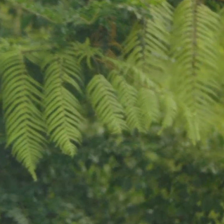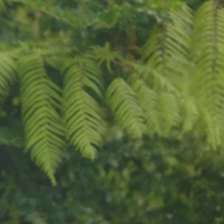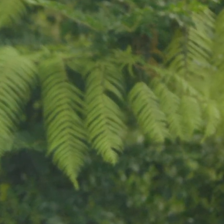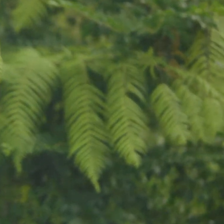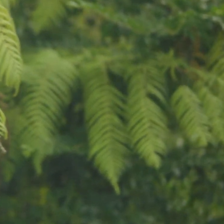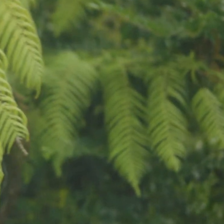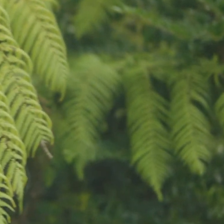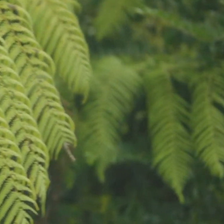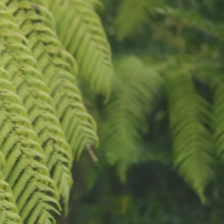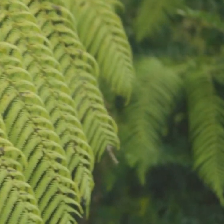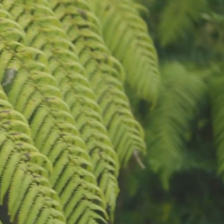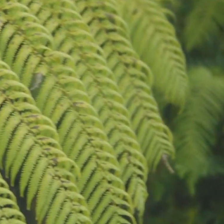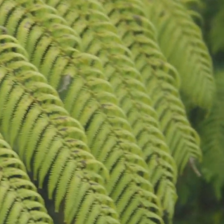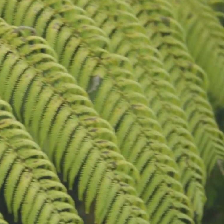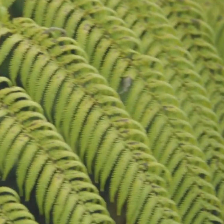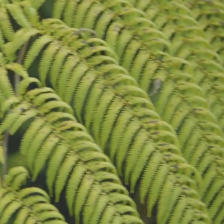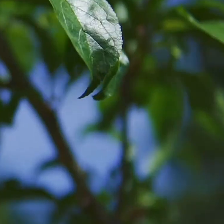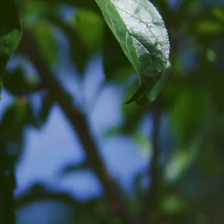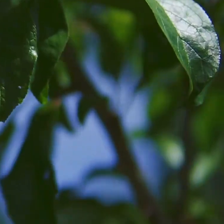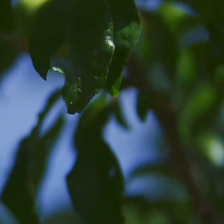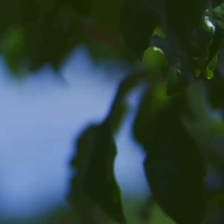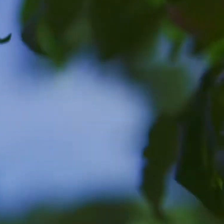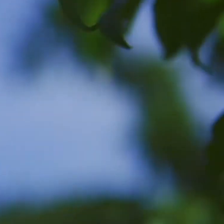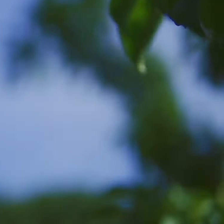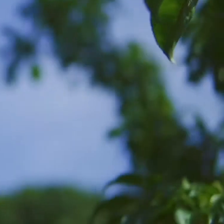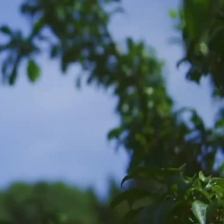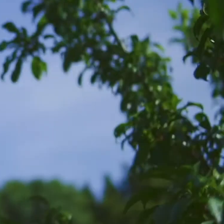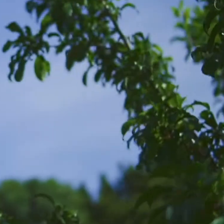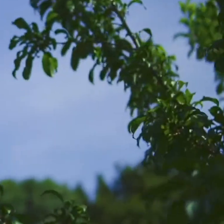Hold up. Oh, thanks, mate.